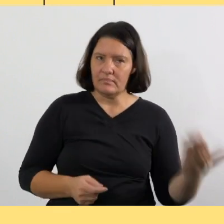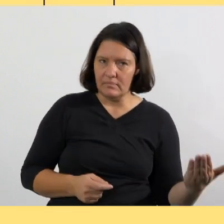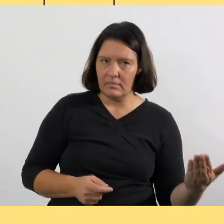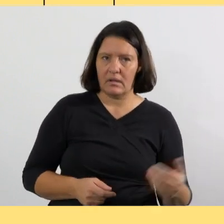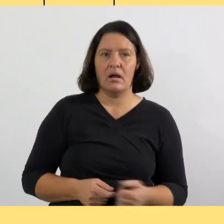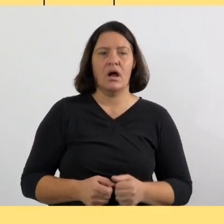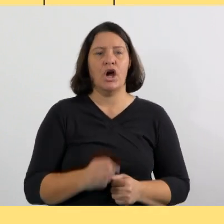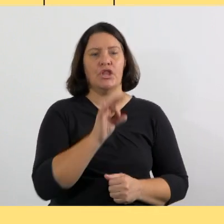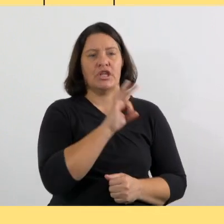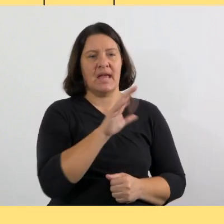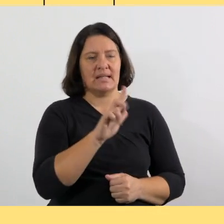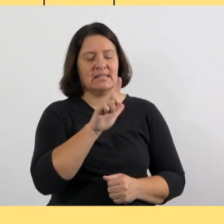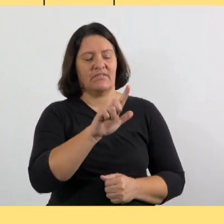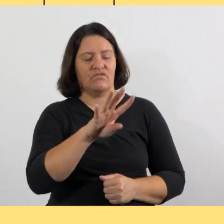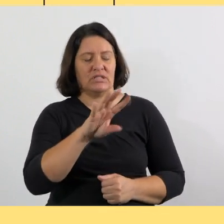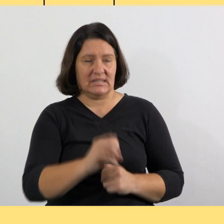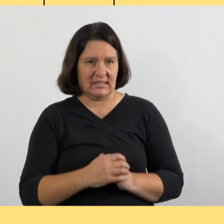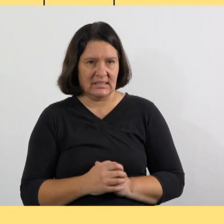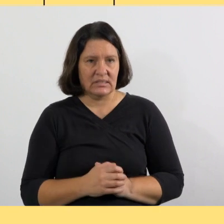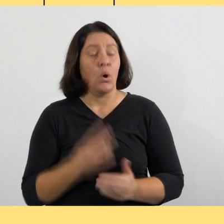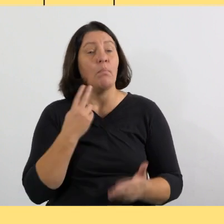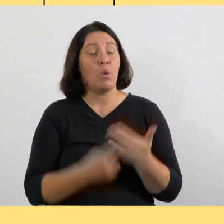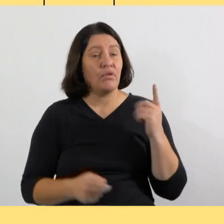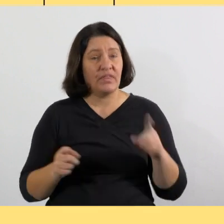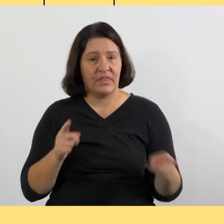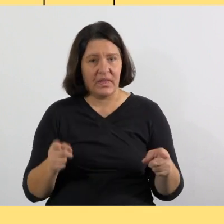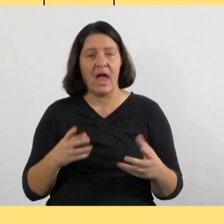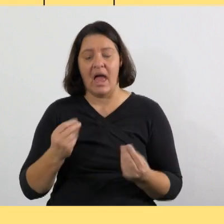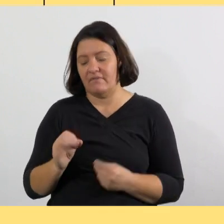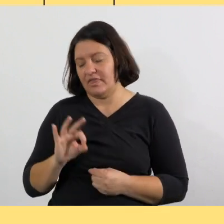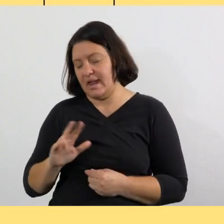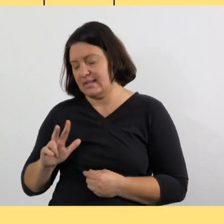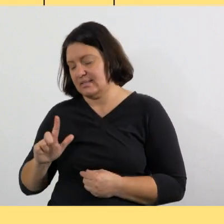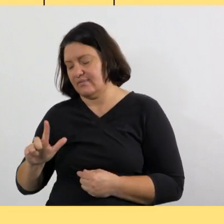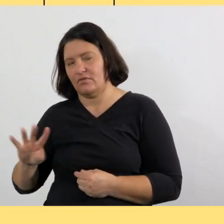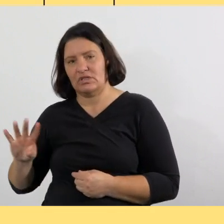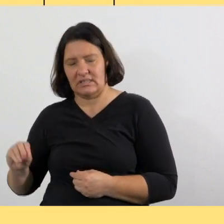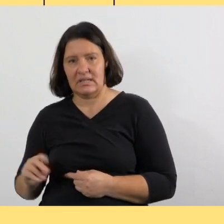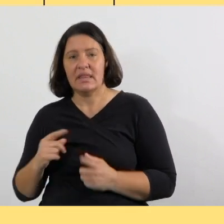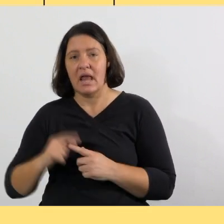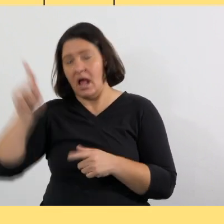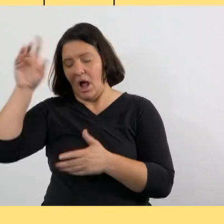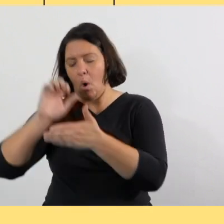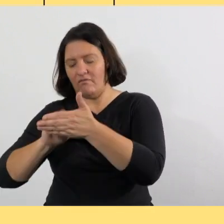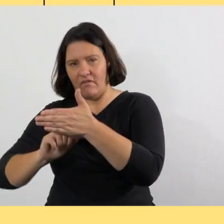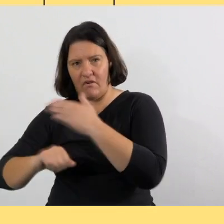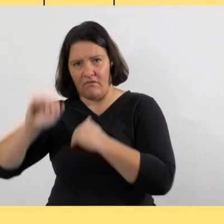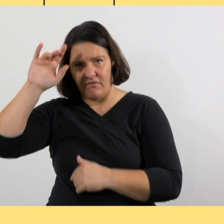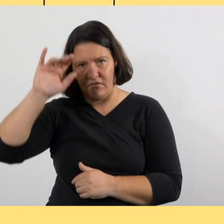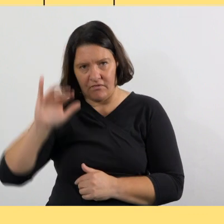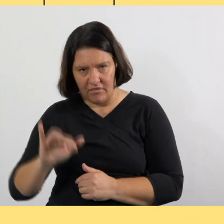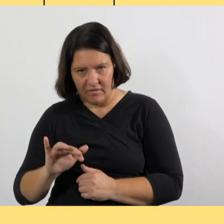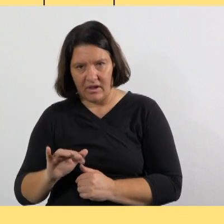debit side with 38,740. So on both sides, you must have 38,740. Then you get the difference between